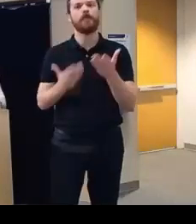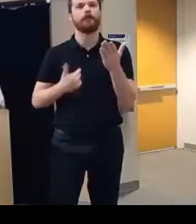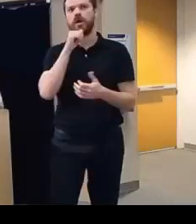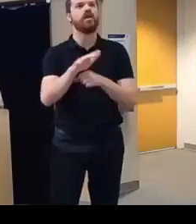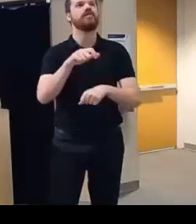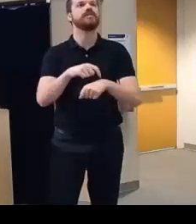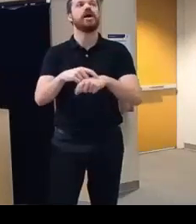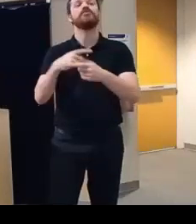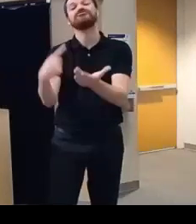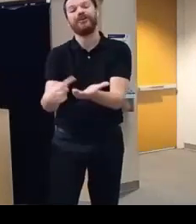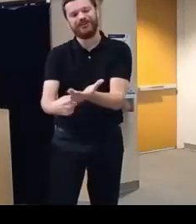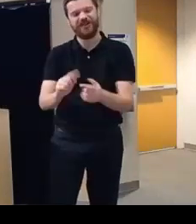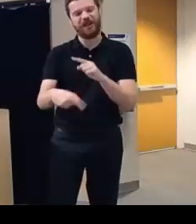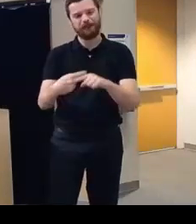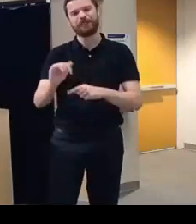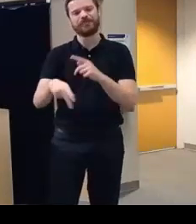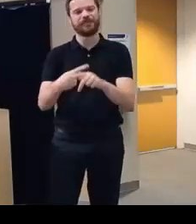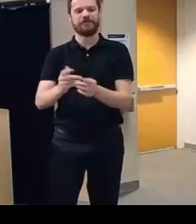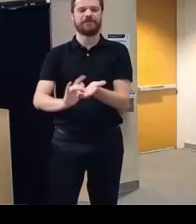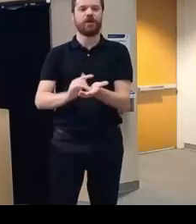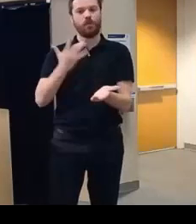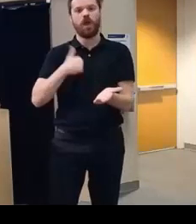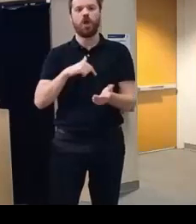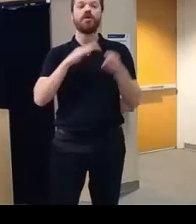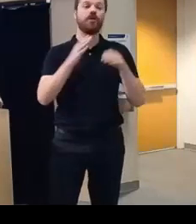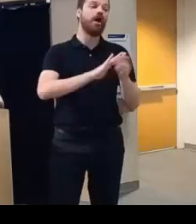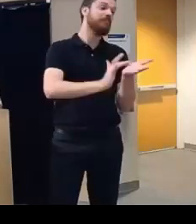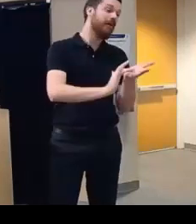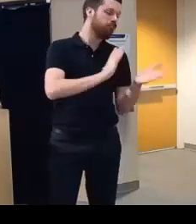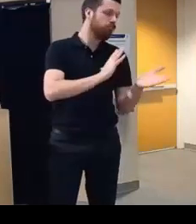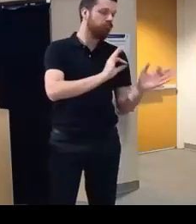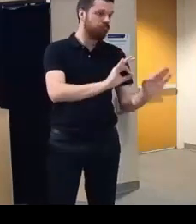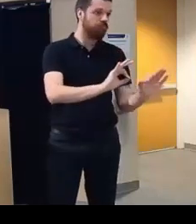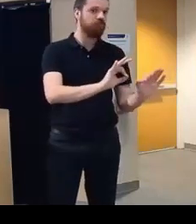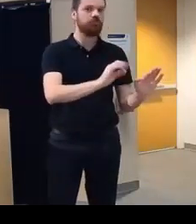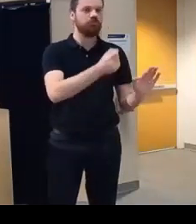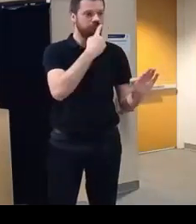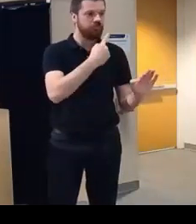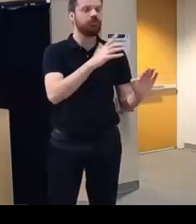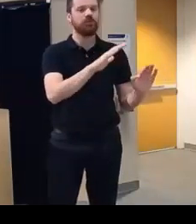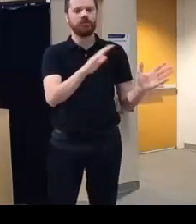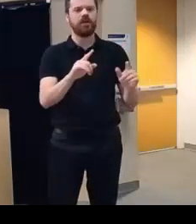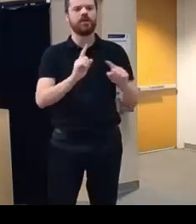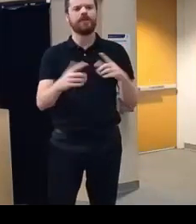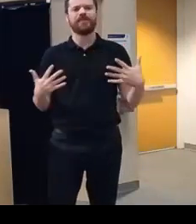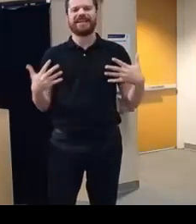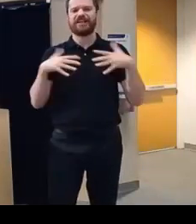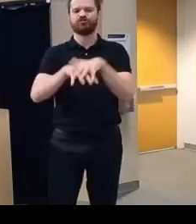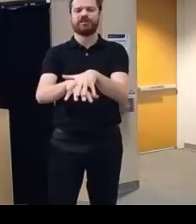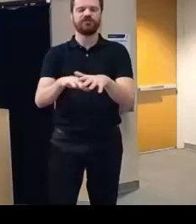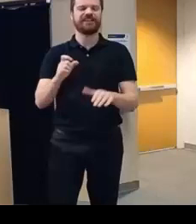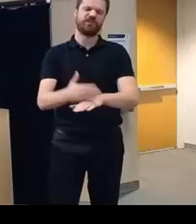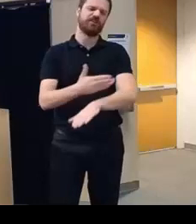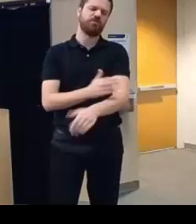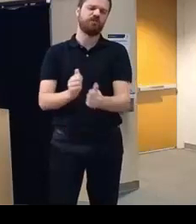time talking about that with them on the unit because we're focused on their medical issues or the integration piece. So there's some things to work on